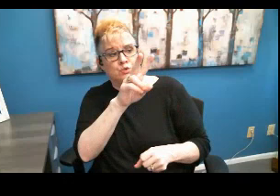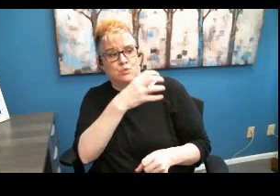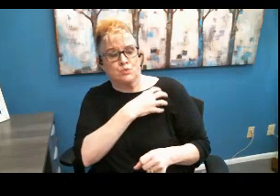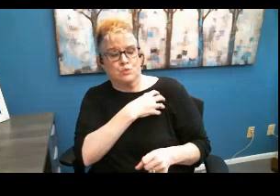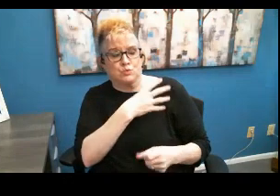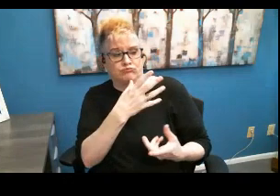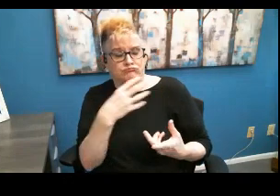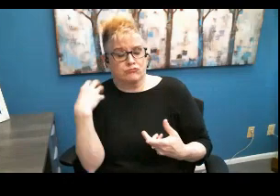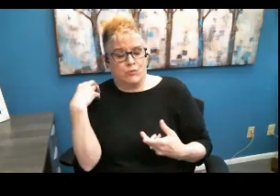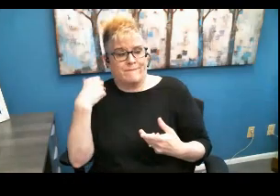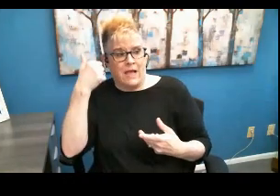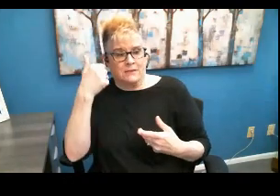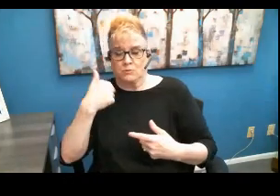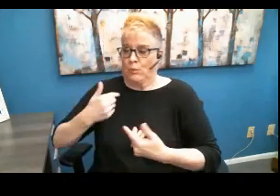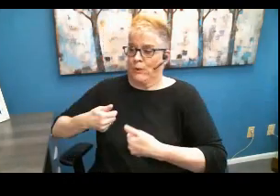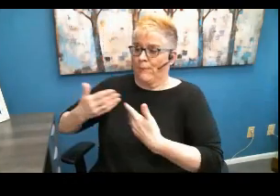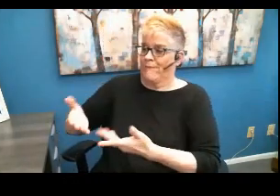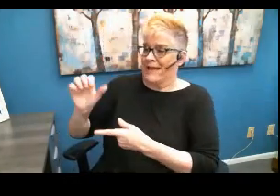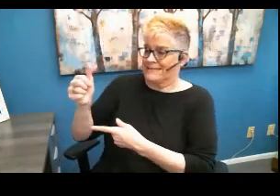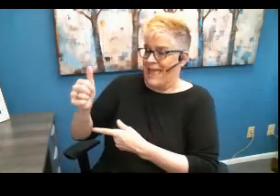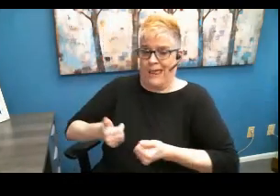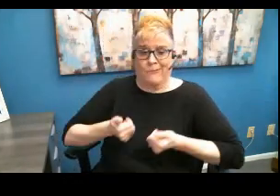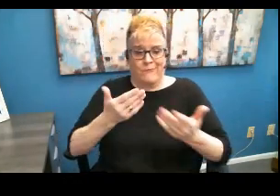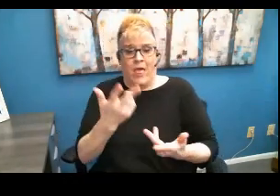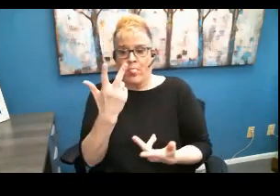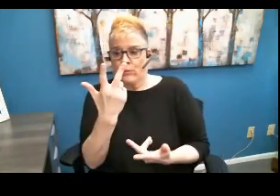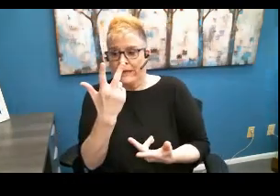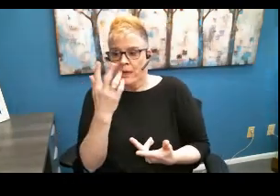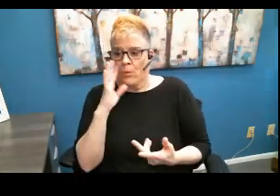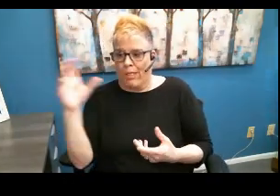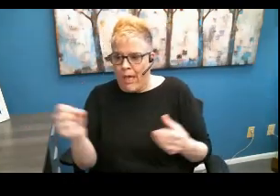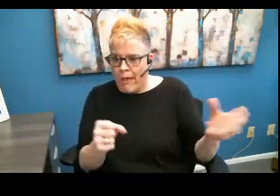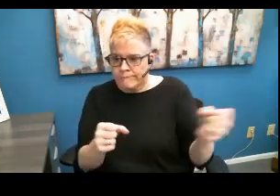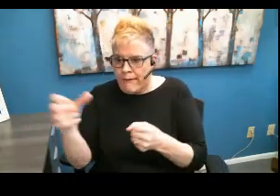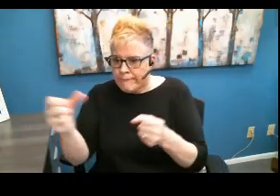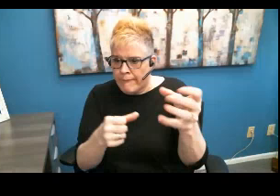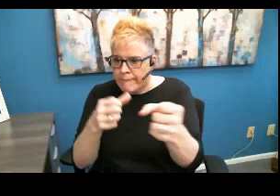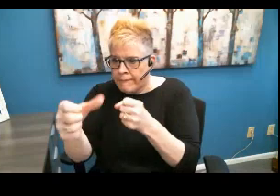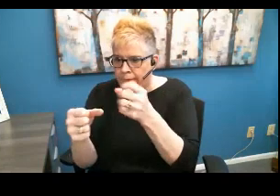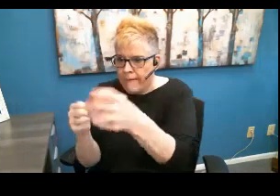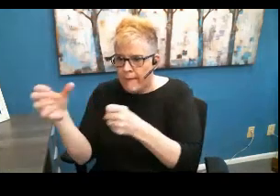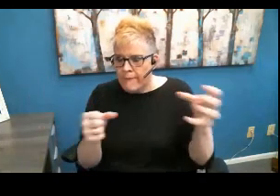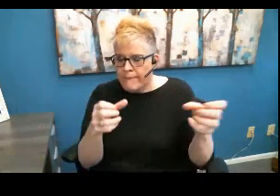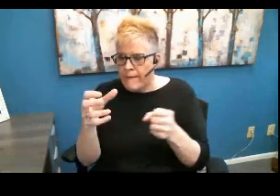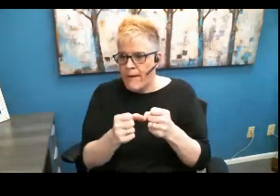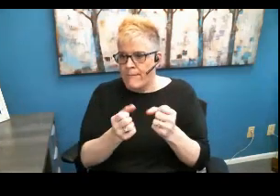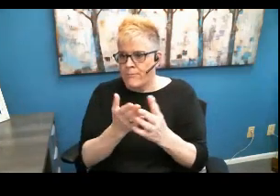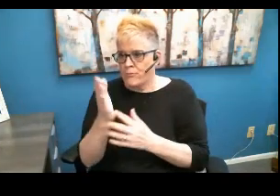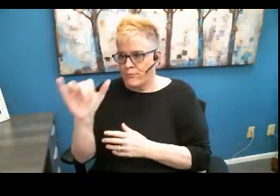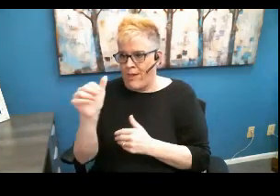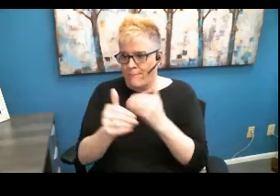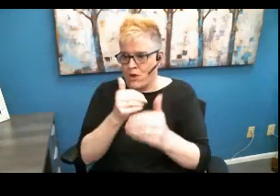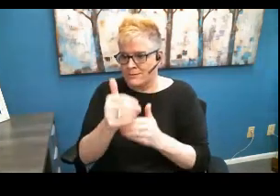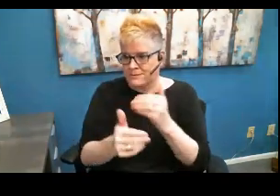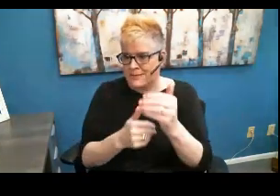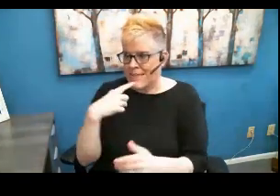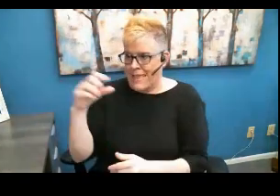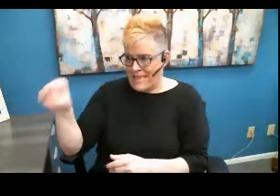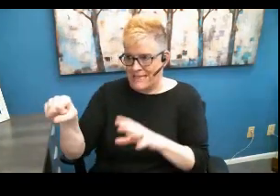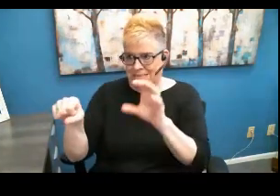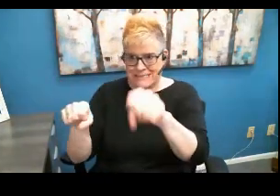can provide 10, or we can provide 3. So we'll try to coordinate through that process and say, yes, we